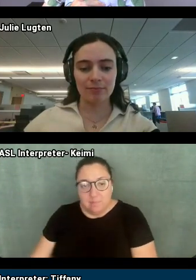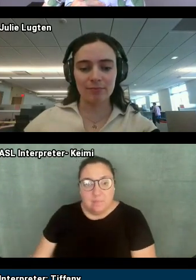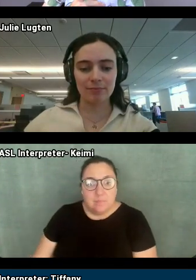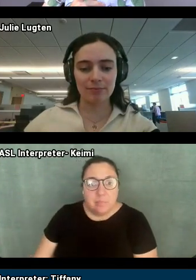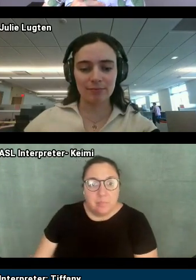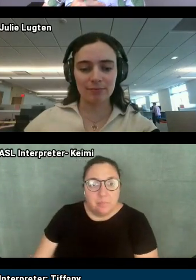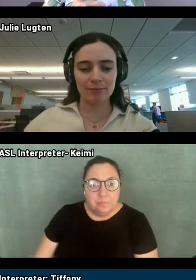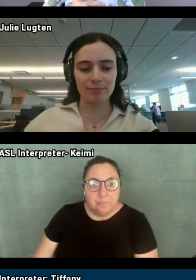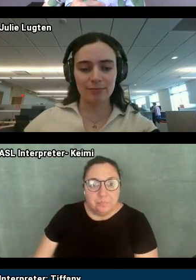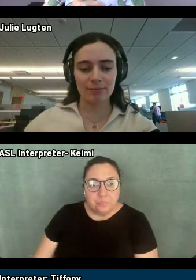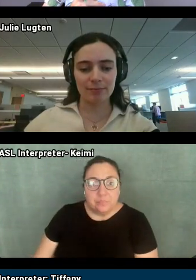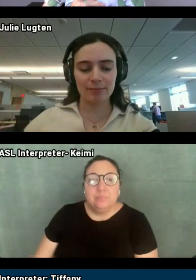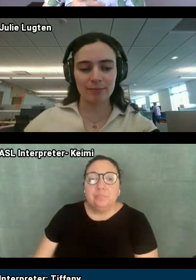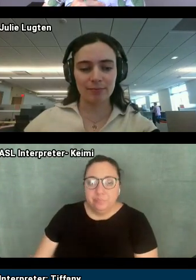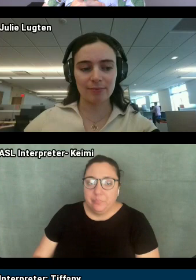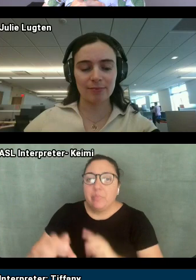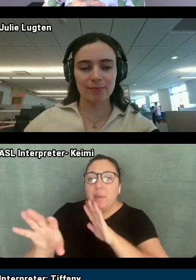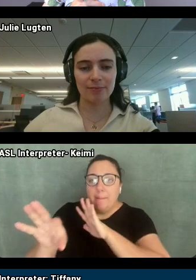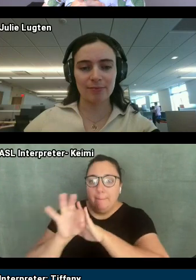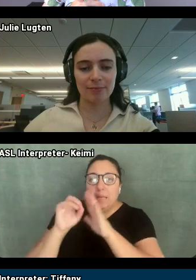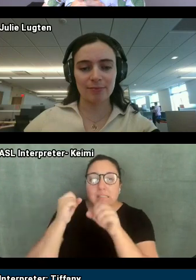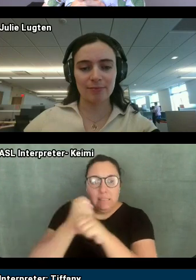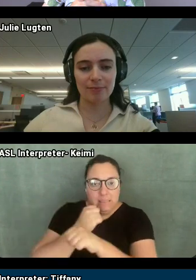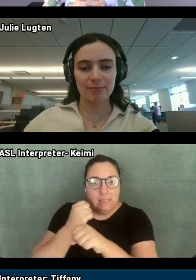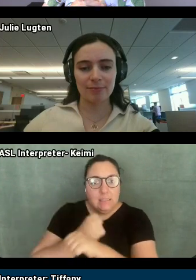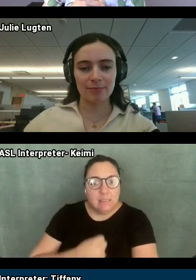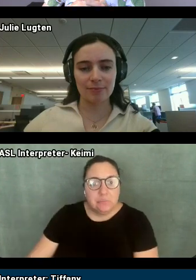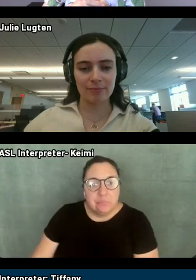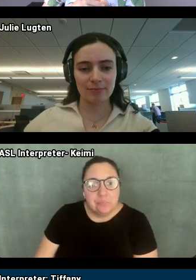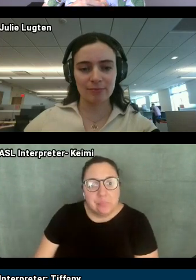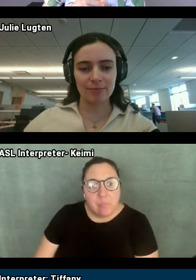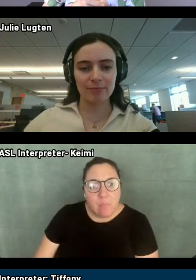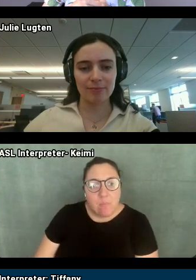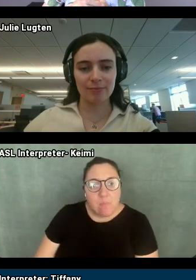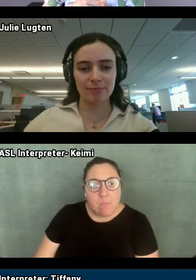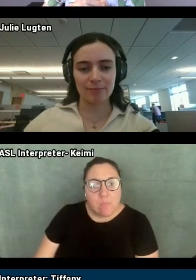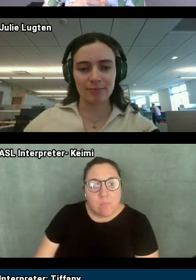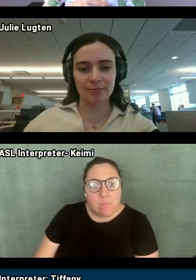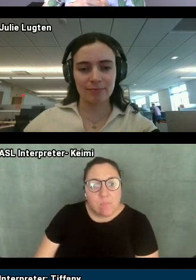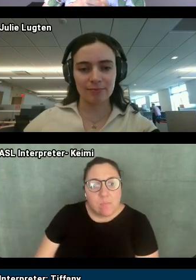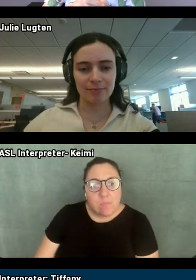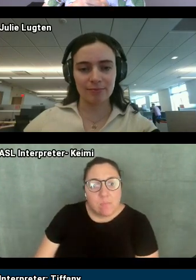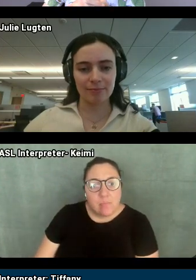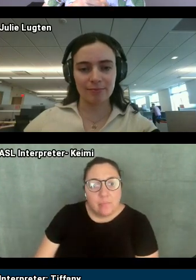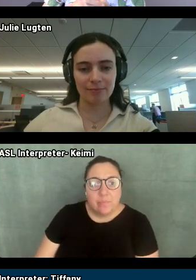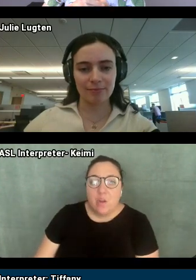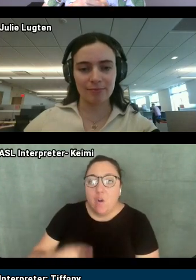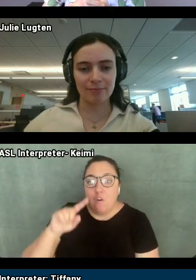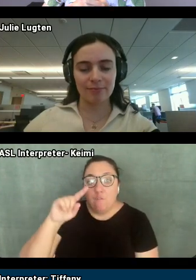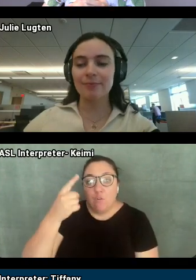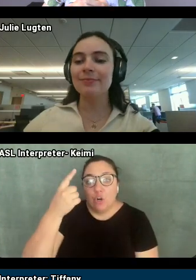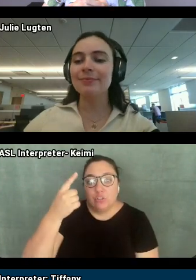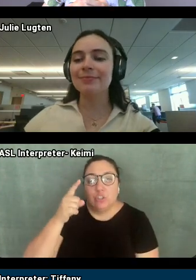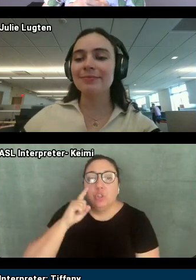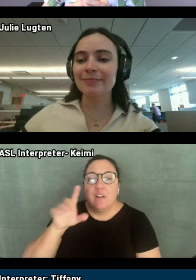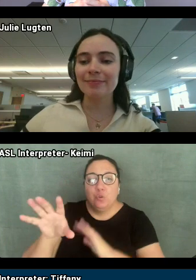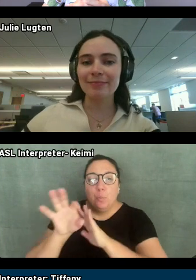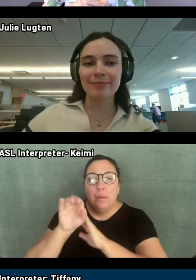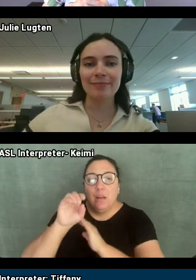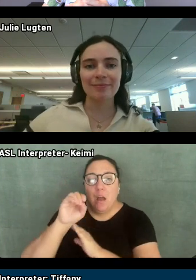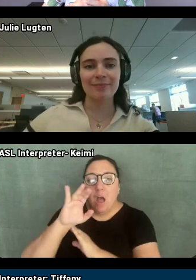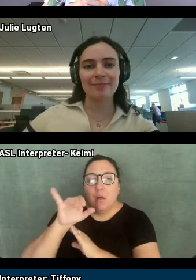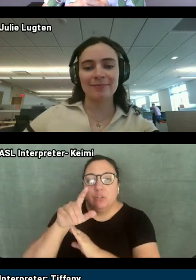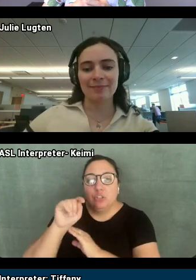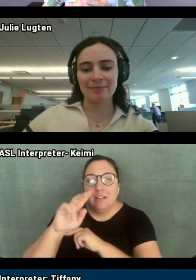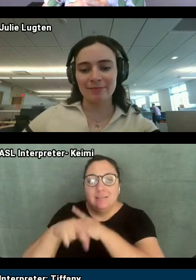and we'll pick our statistics card down here. Our first step is to select our object type. So in